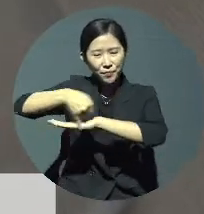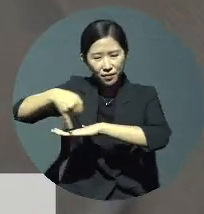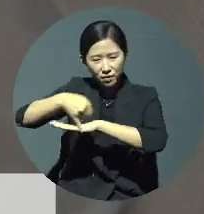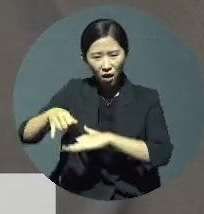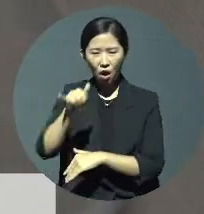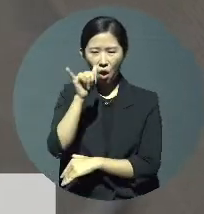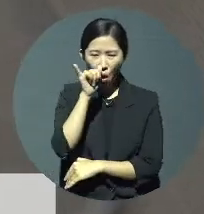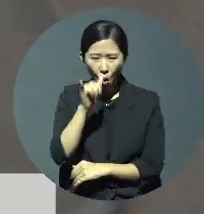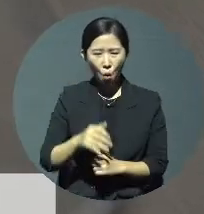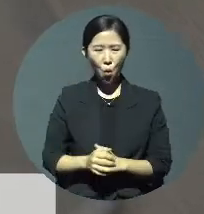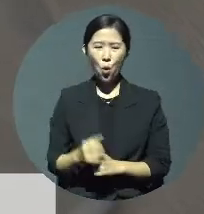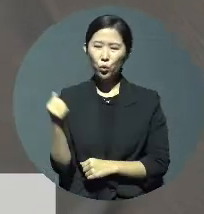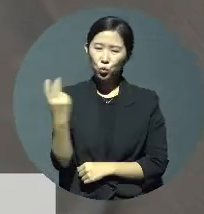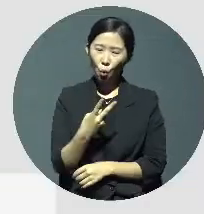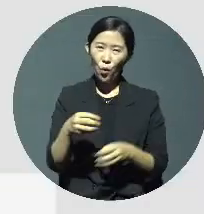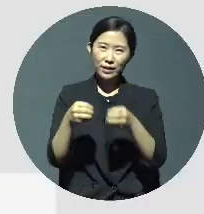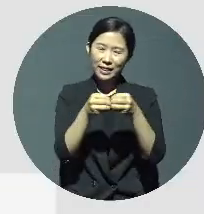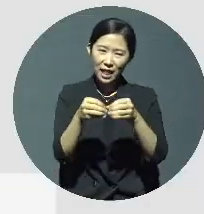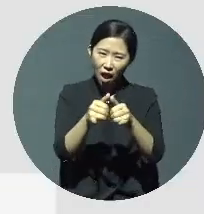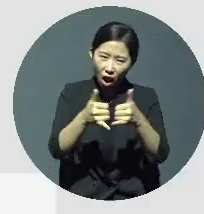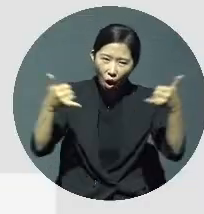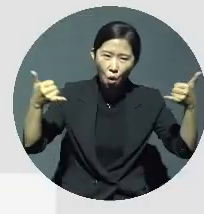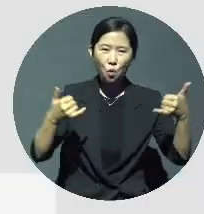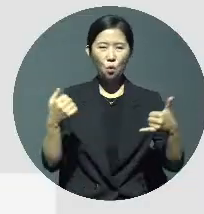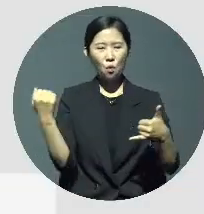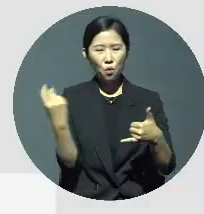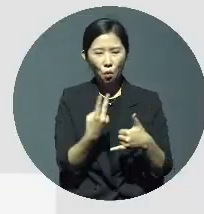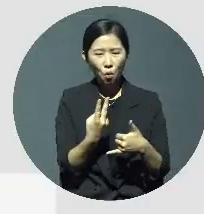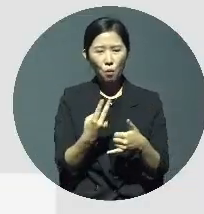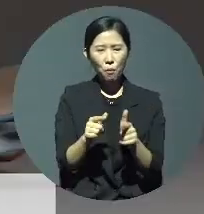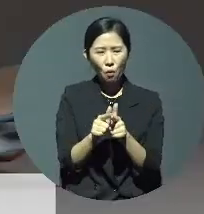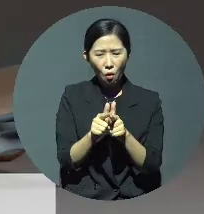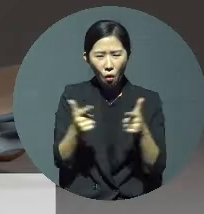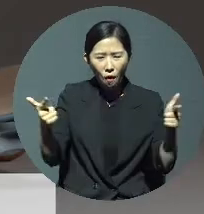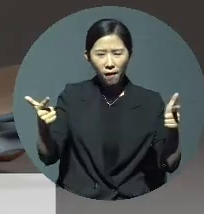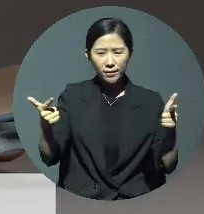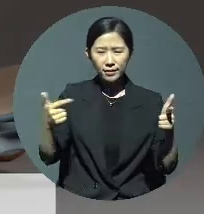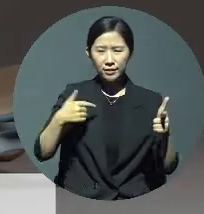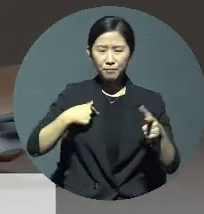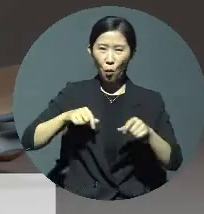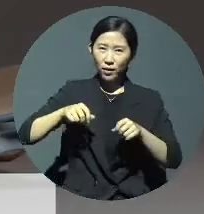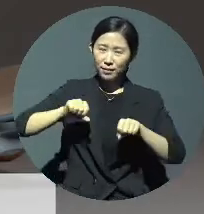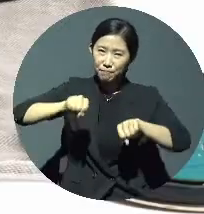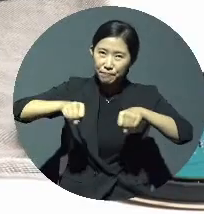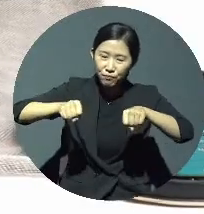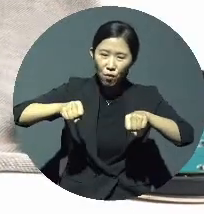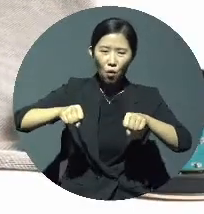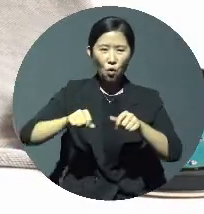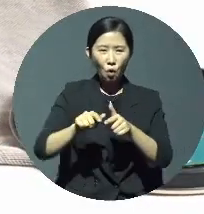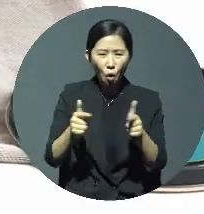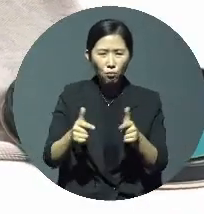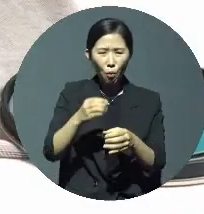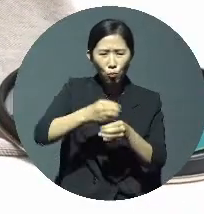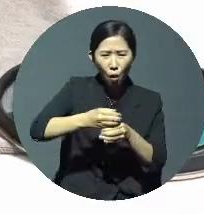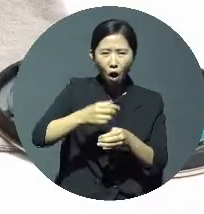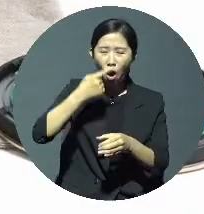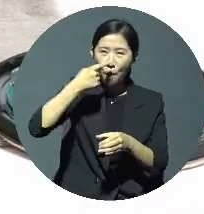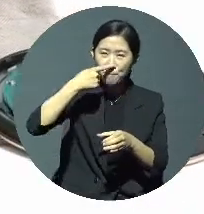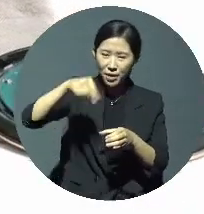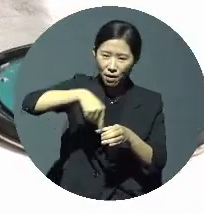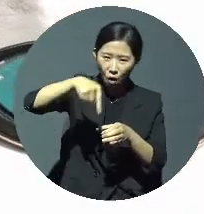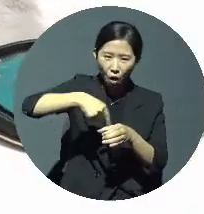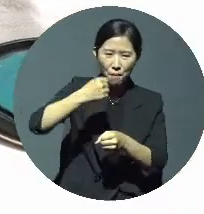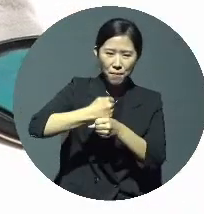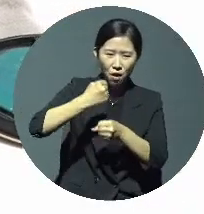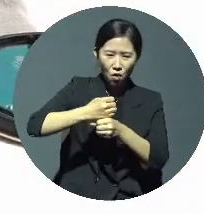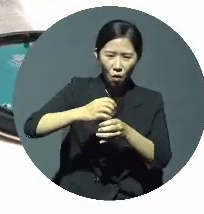that's consumer electronics, the next communication tools, audio tools, the things that we